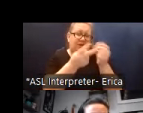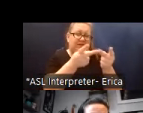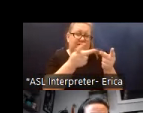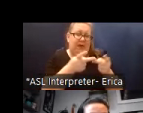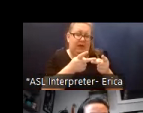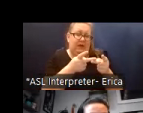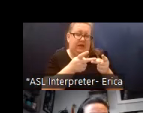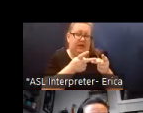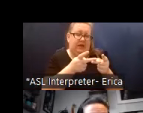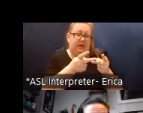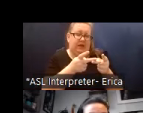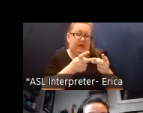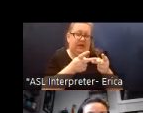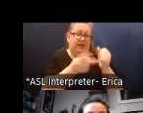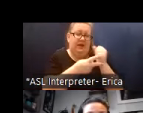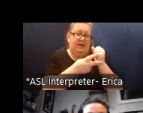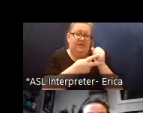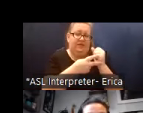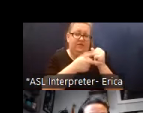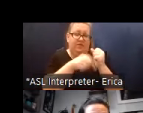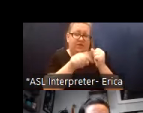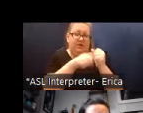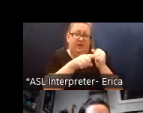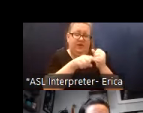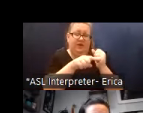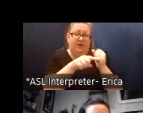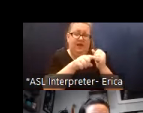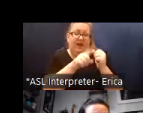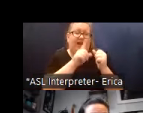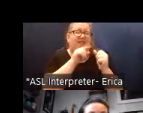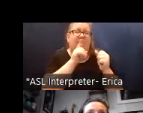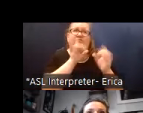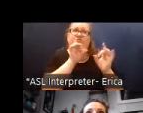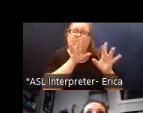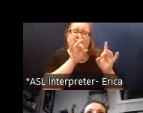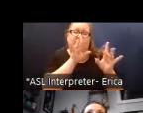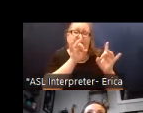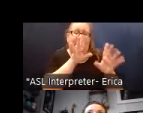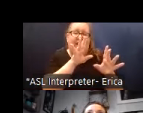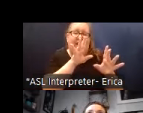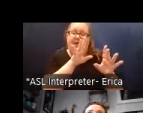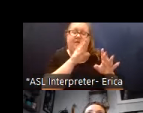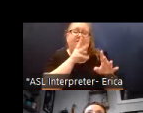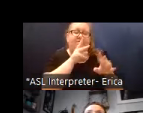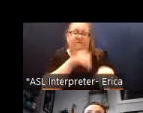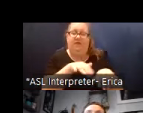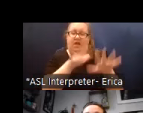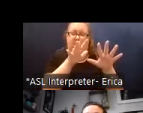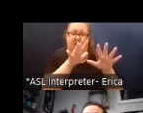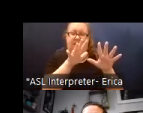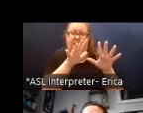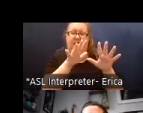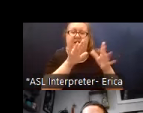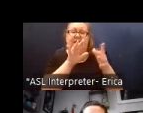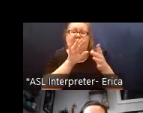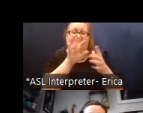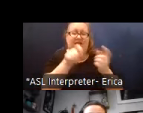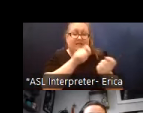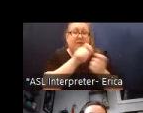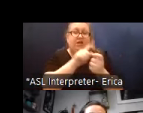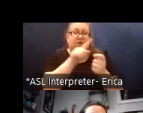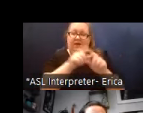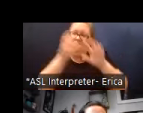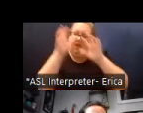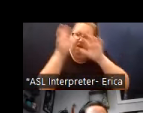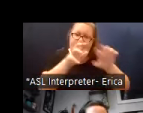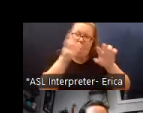the storage box thing, and I know they get really bad flooding, especially when we had heavy rain over there. You